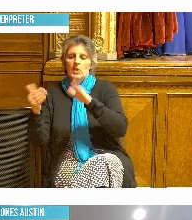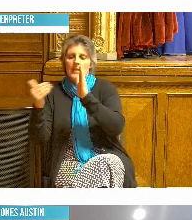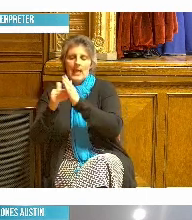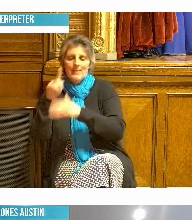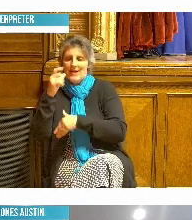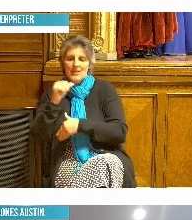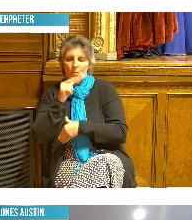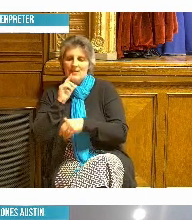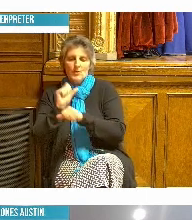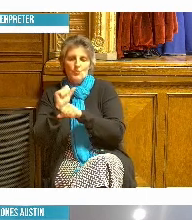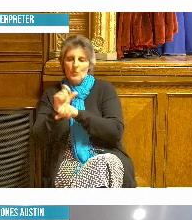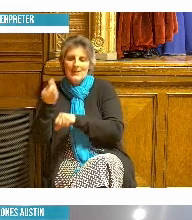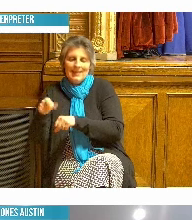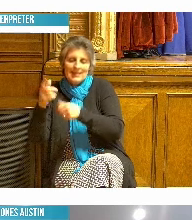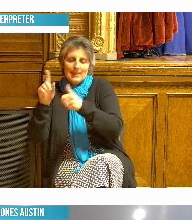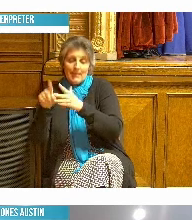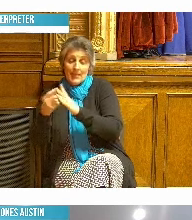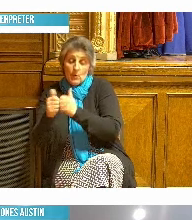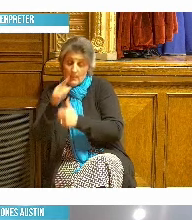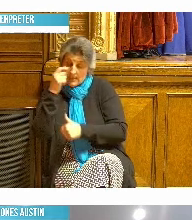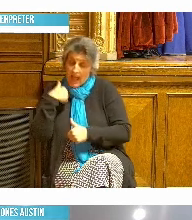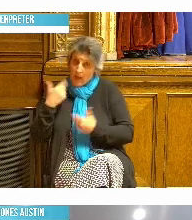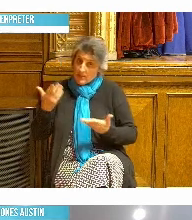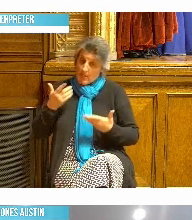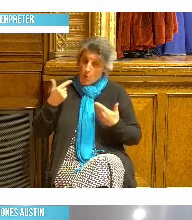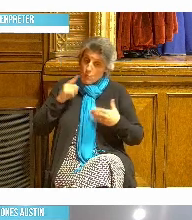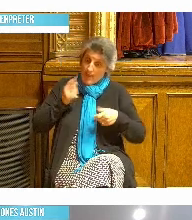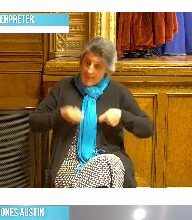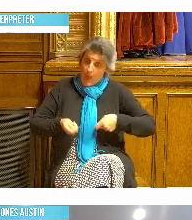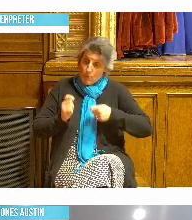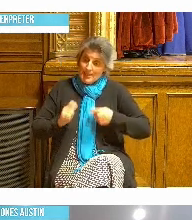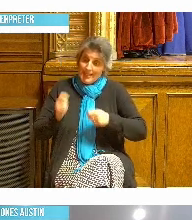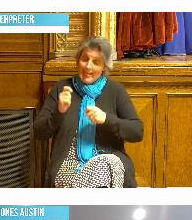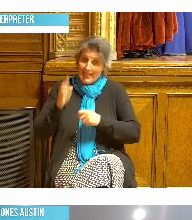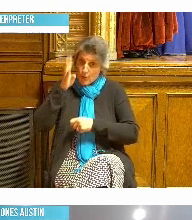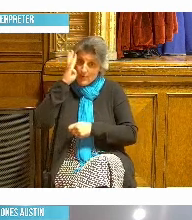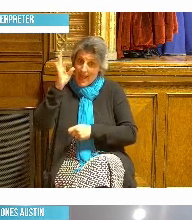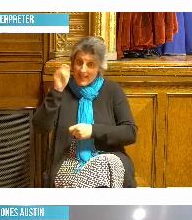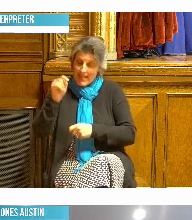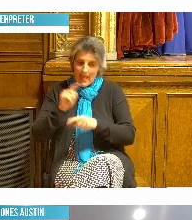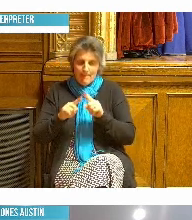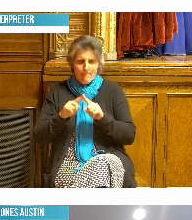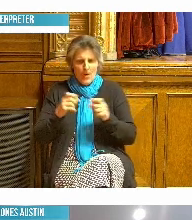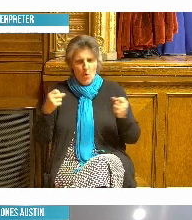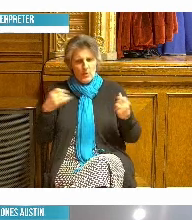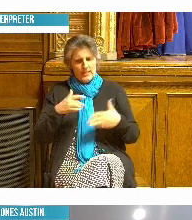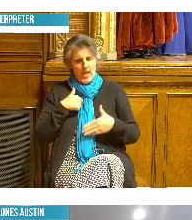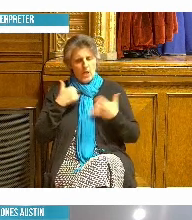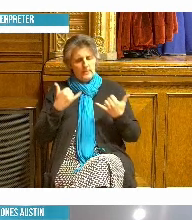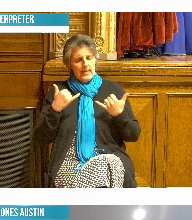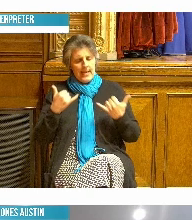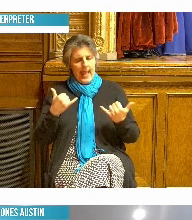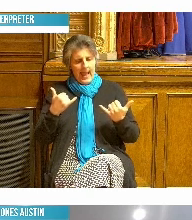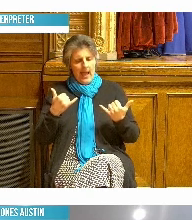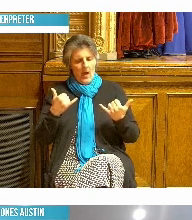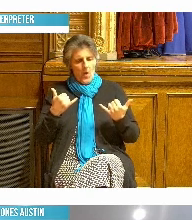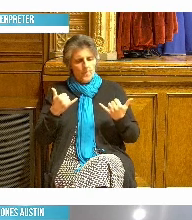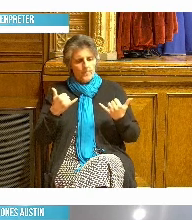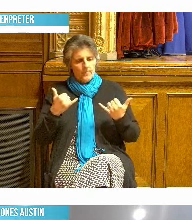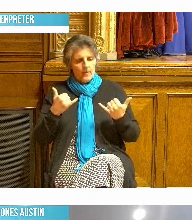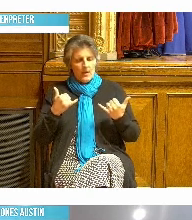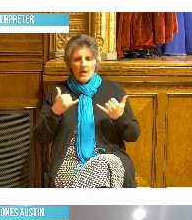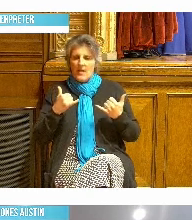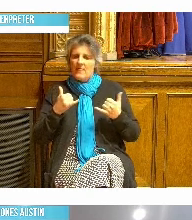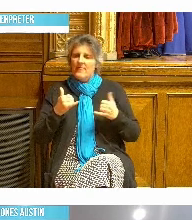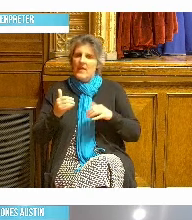wasn't really truly needed in the first place, because I was here when they was actually digging it out. But what scares me now is the filling